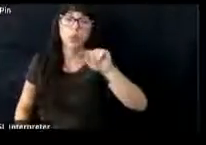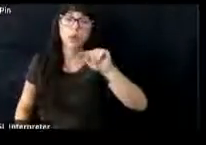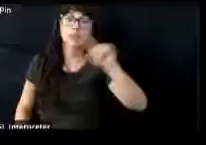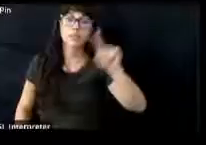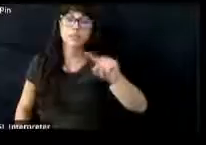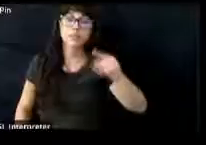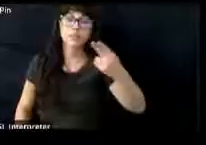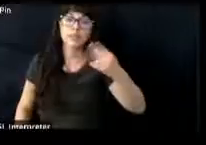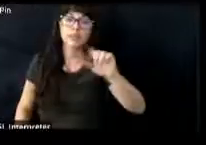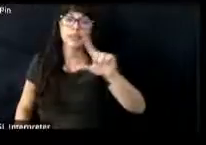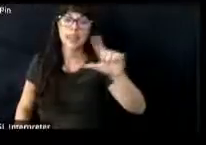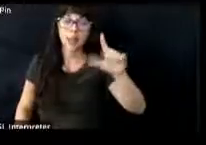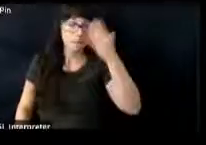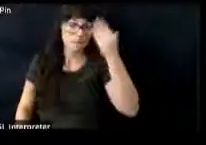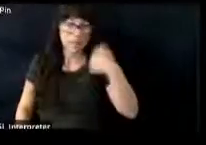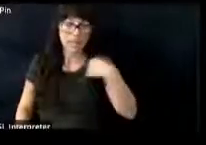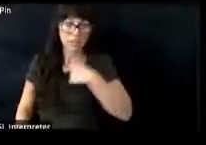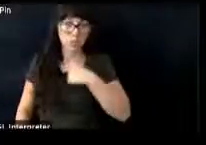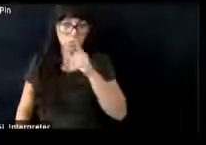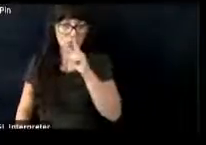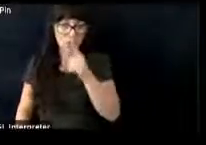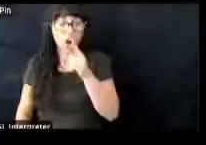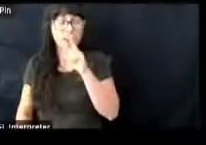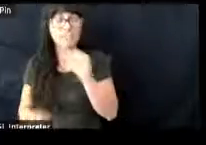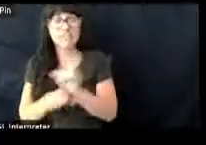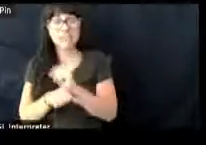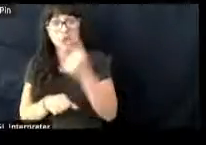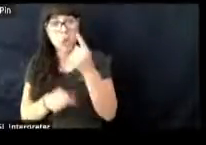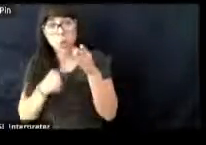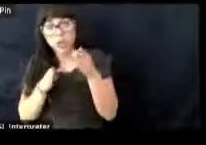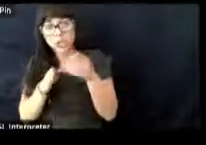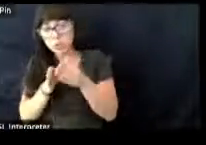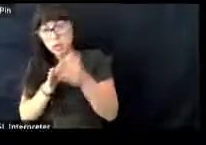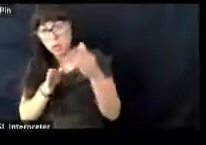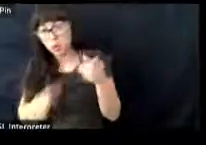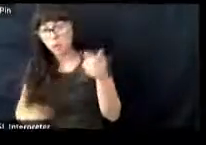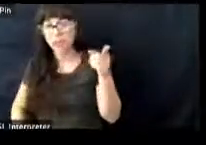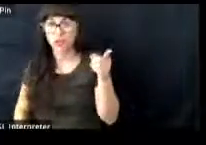we are one street away from